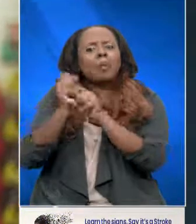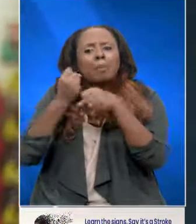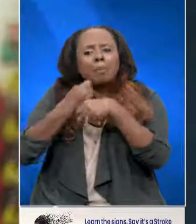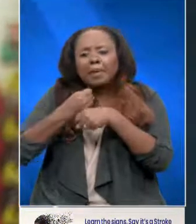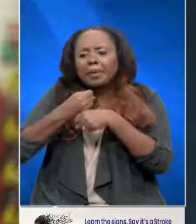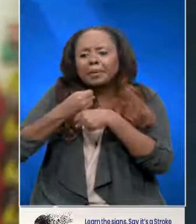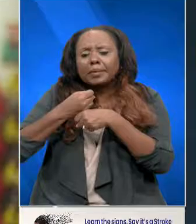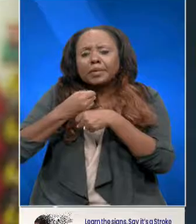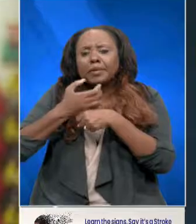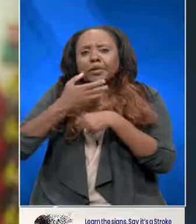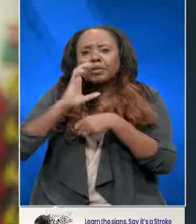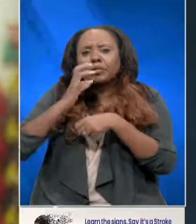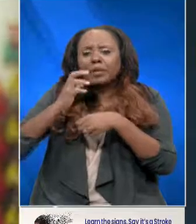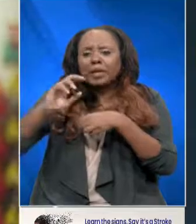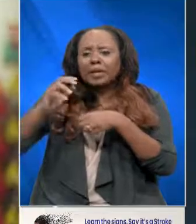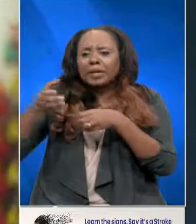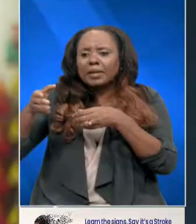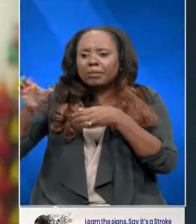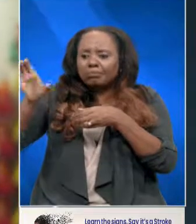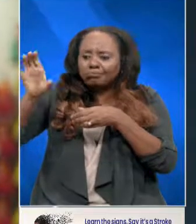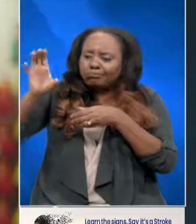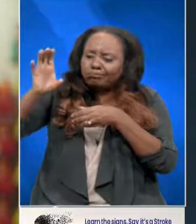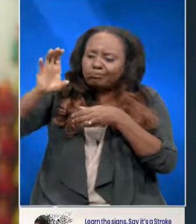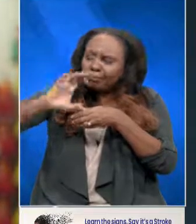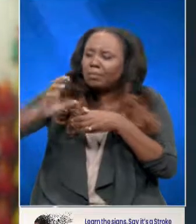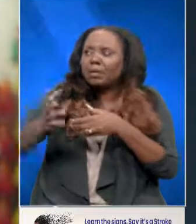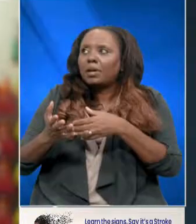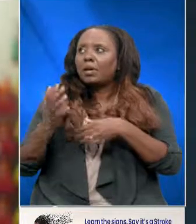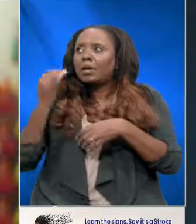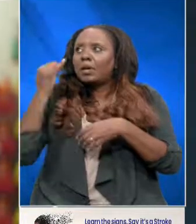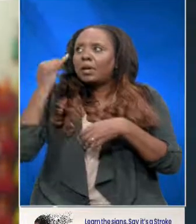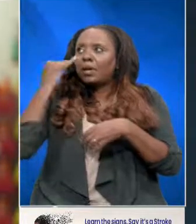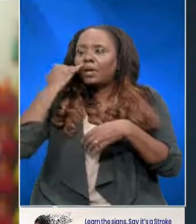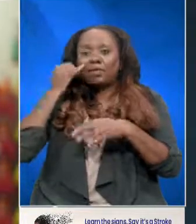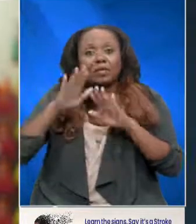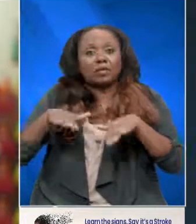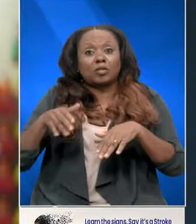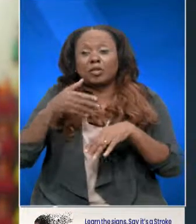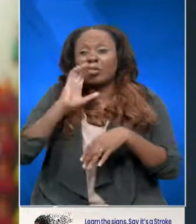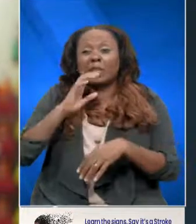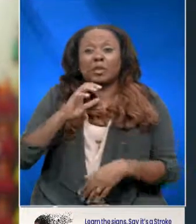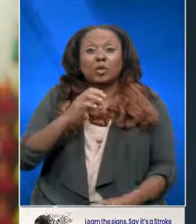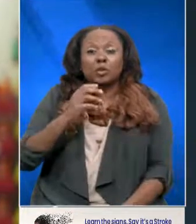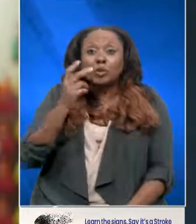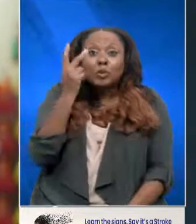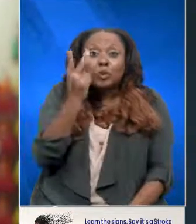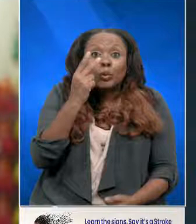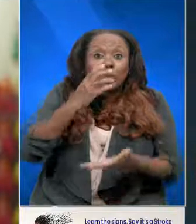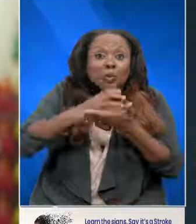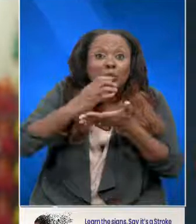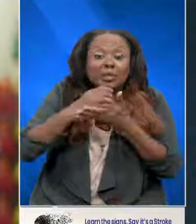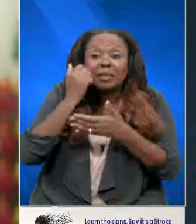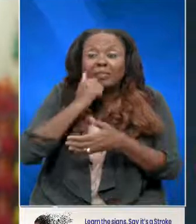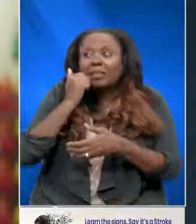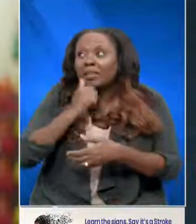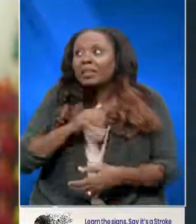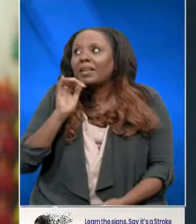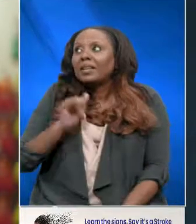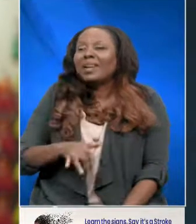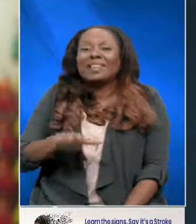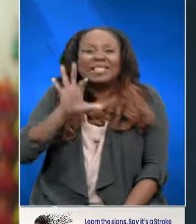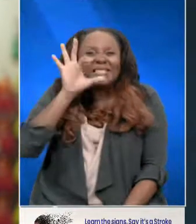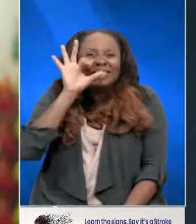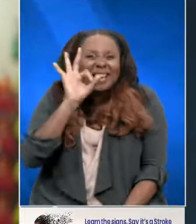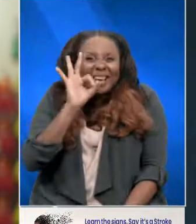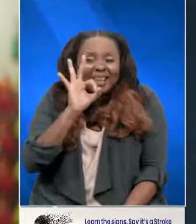sugar in this little small drink. So if we give our children 2 of these a day, you know, you're going to be consuming 9 teaspoons of added sugar.